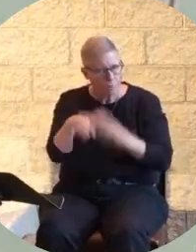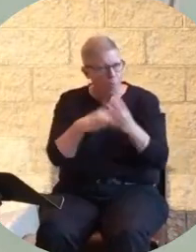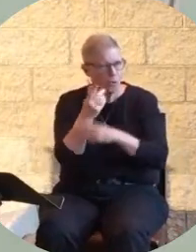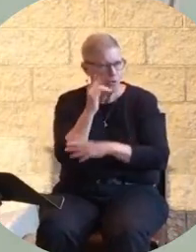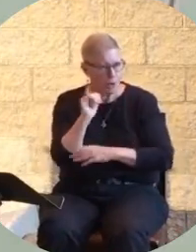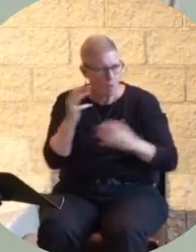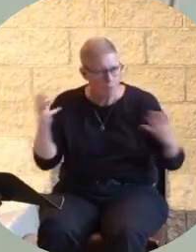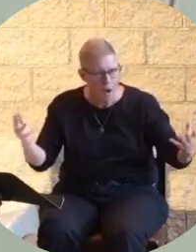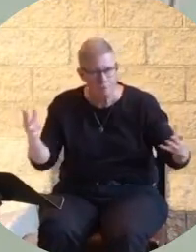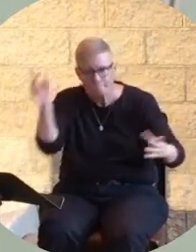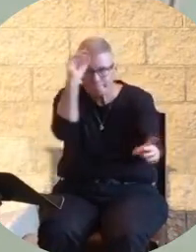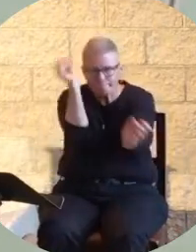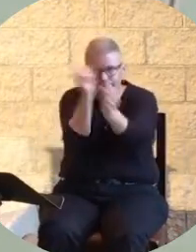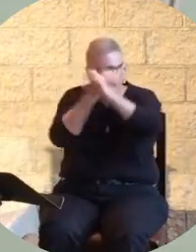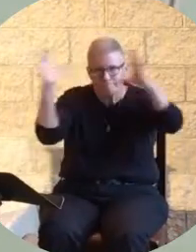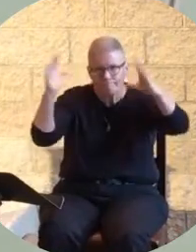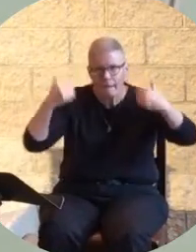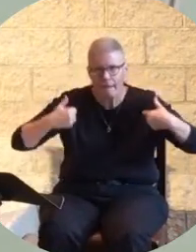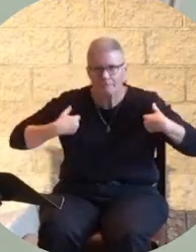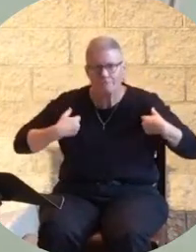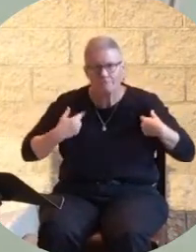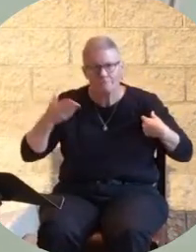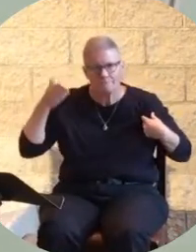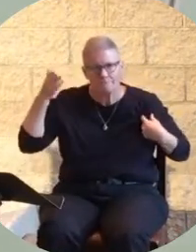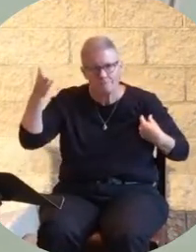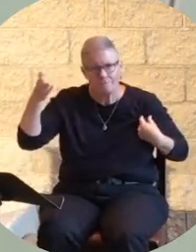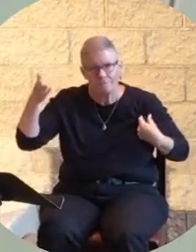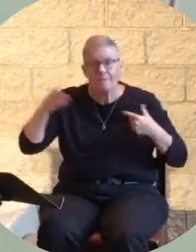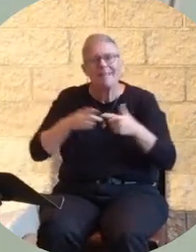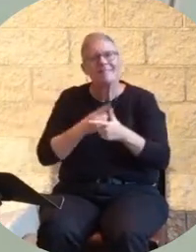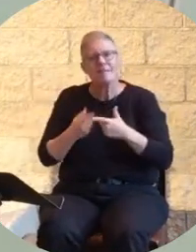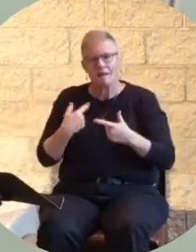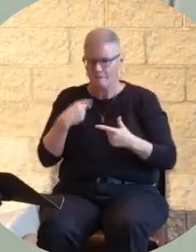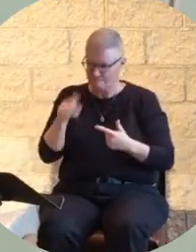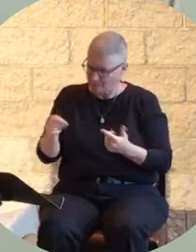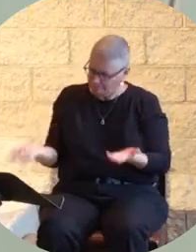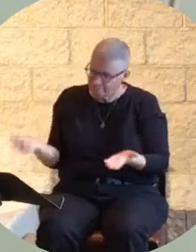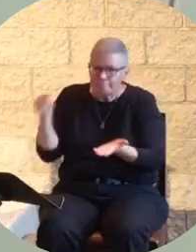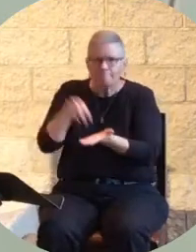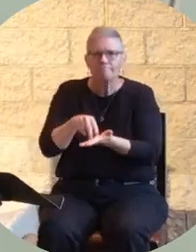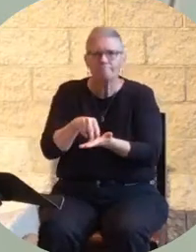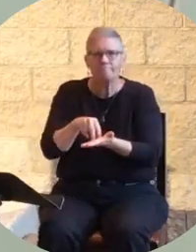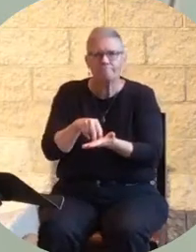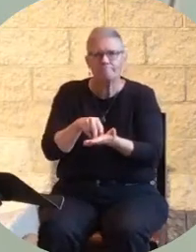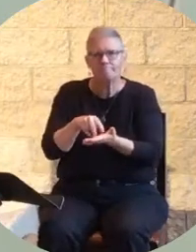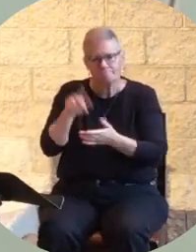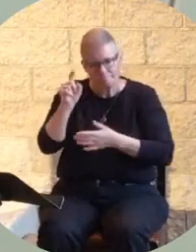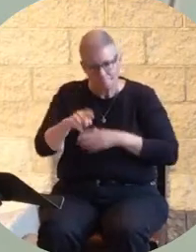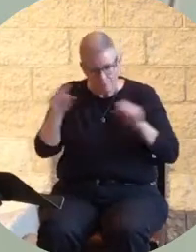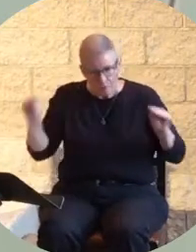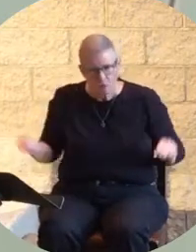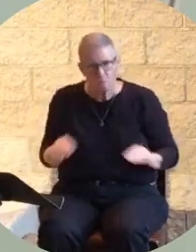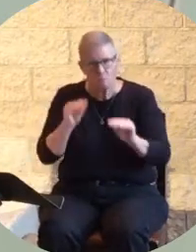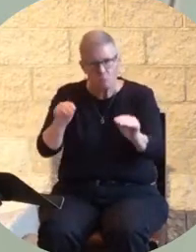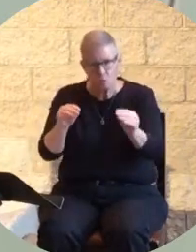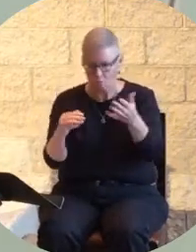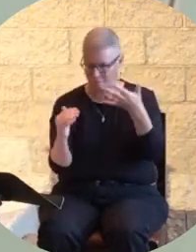And then I have to stand up. I have to move, says principle number